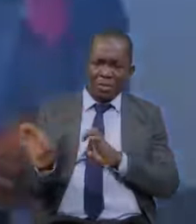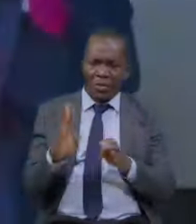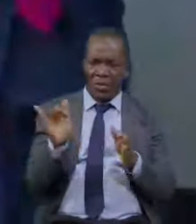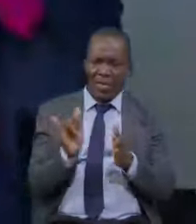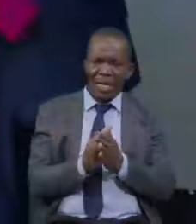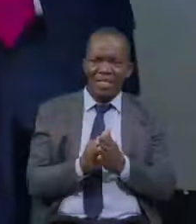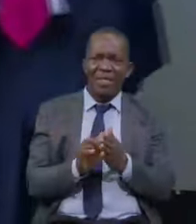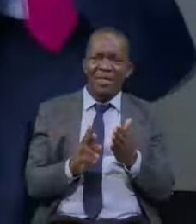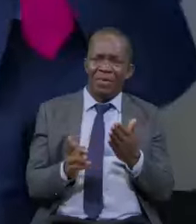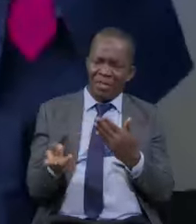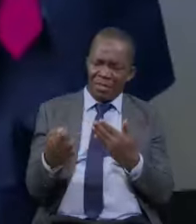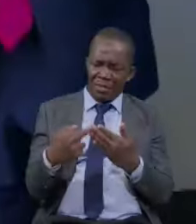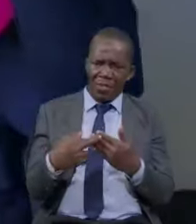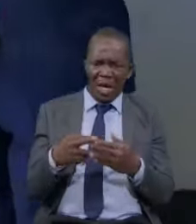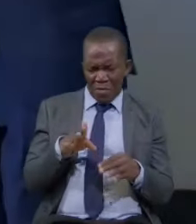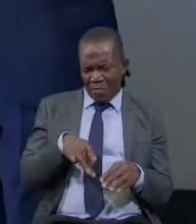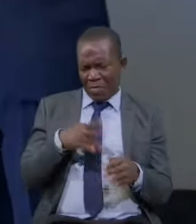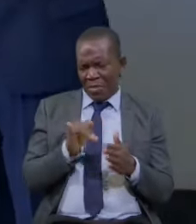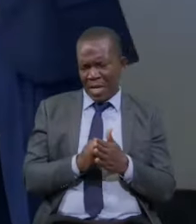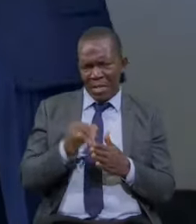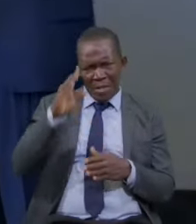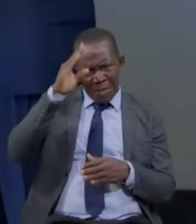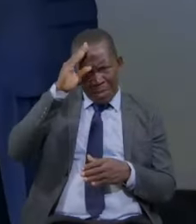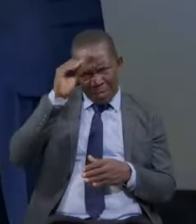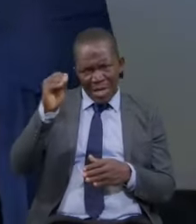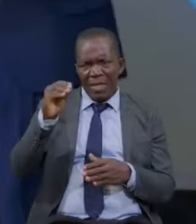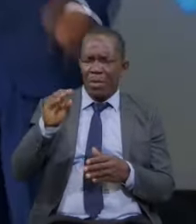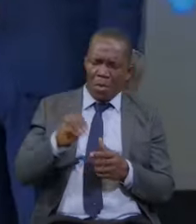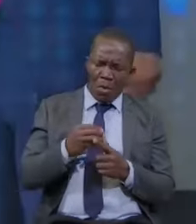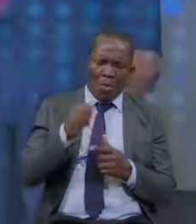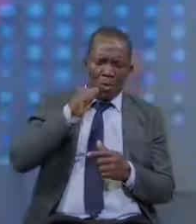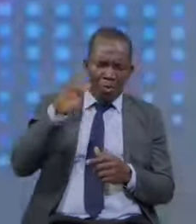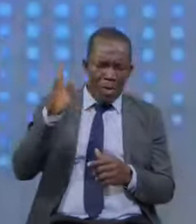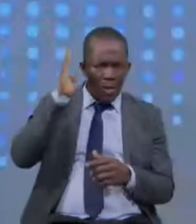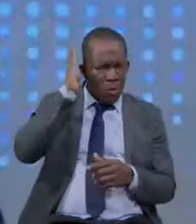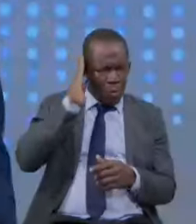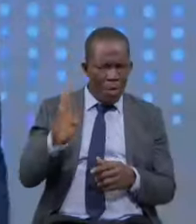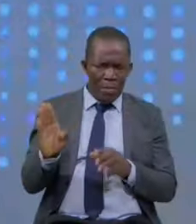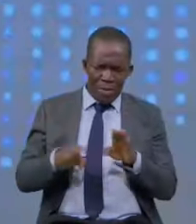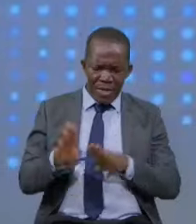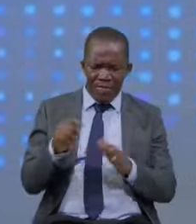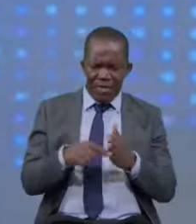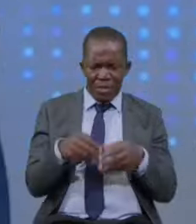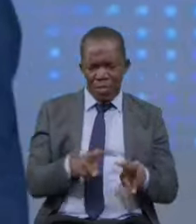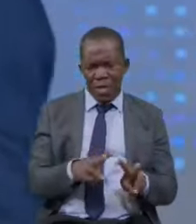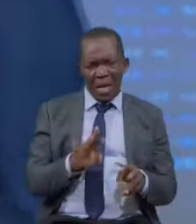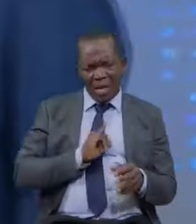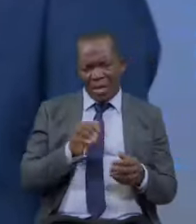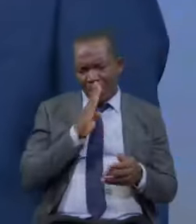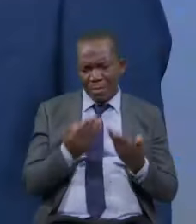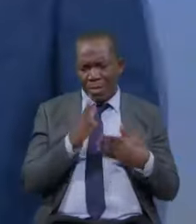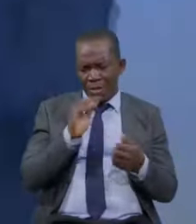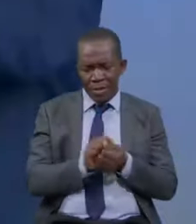will respond like this, and then I am finished, because you are not thinking of him that